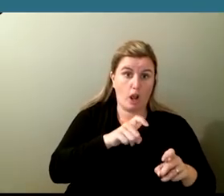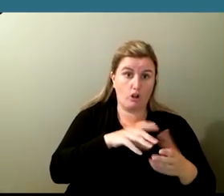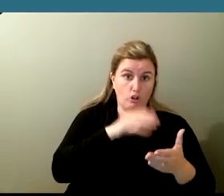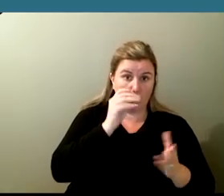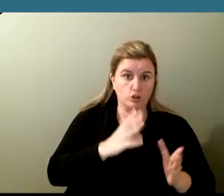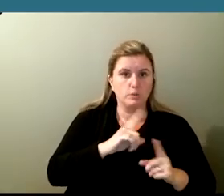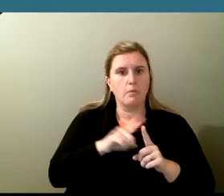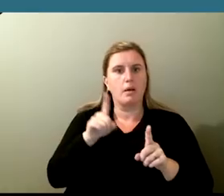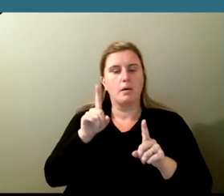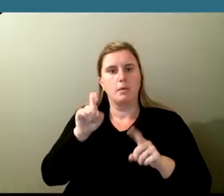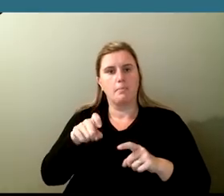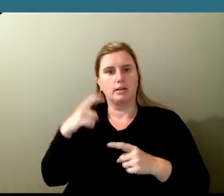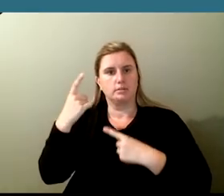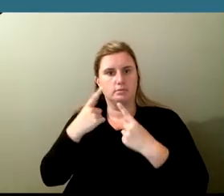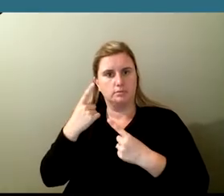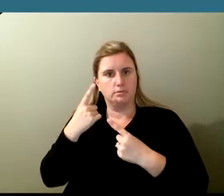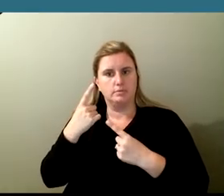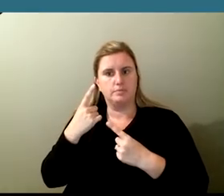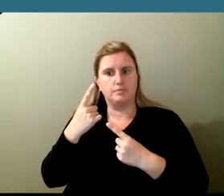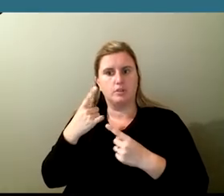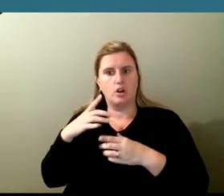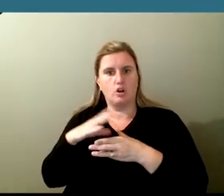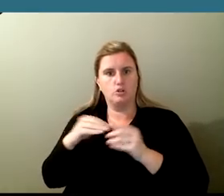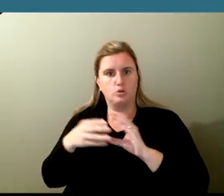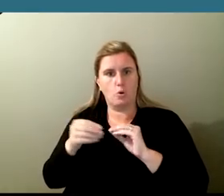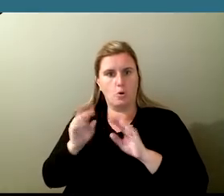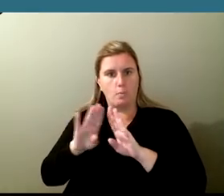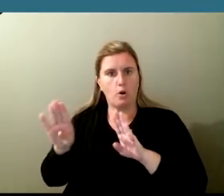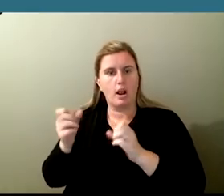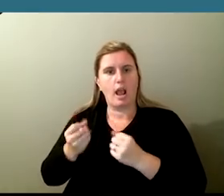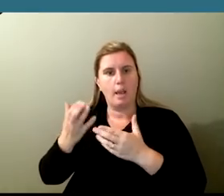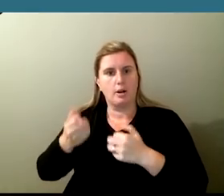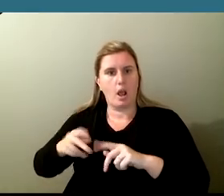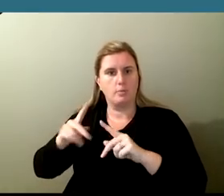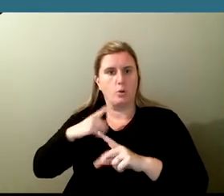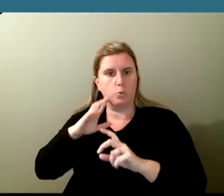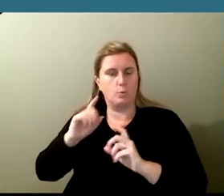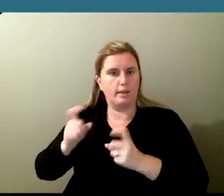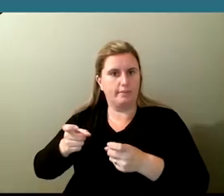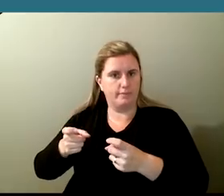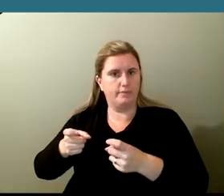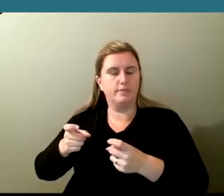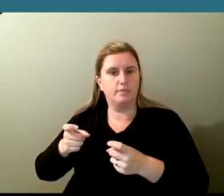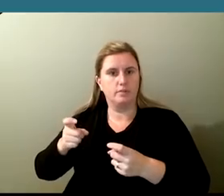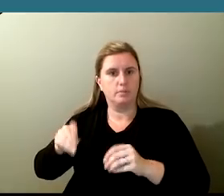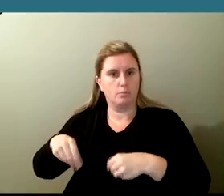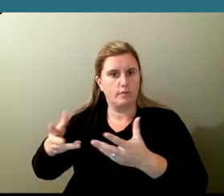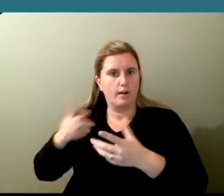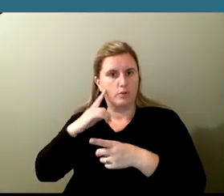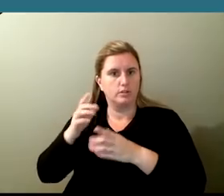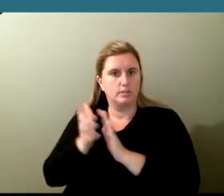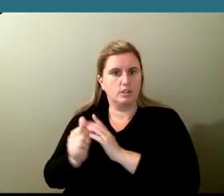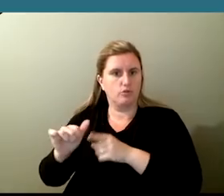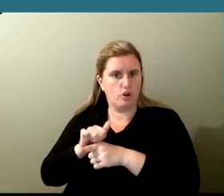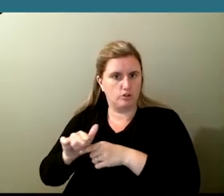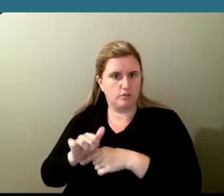account clearly in our training storyboard how many opportunities are we going to provide for skill rehearsal. And that